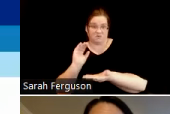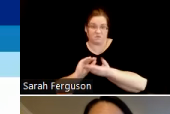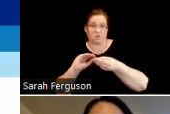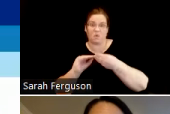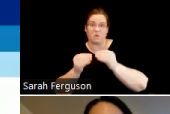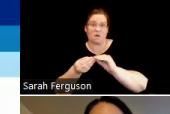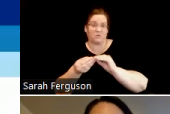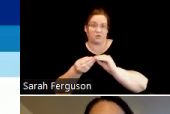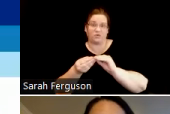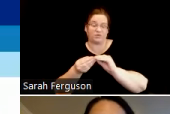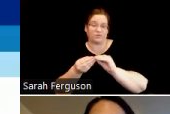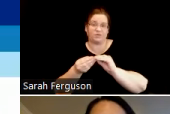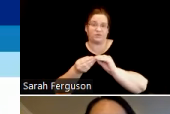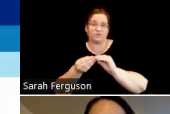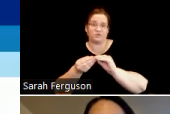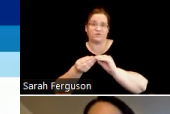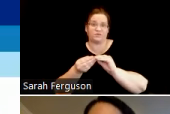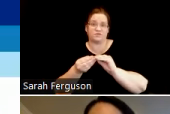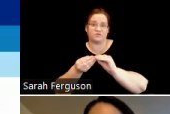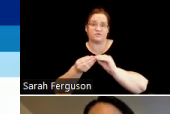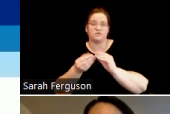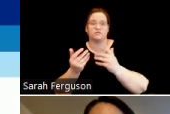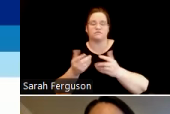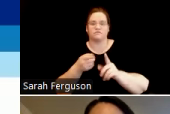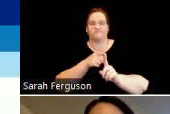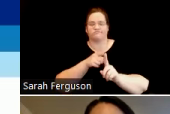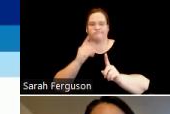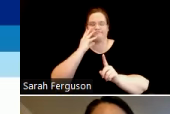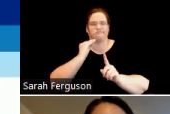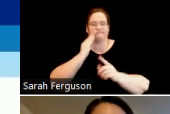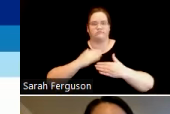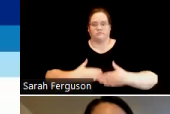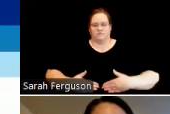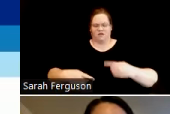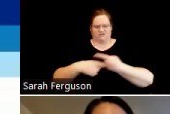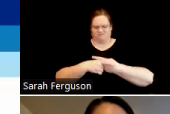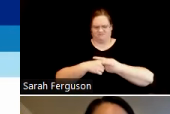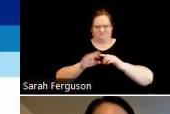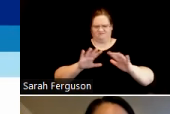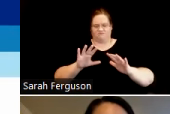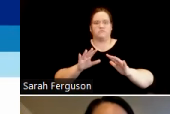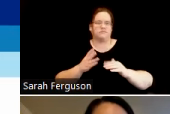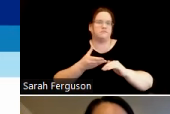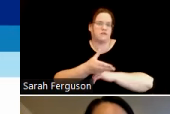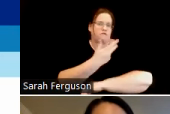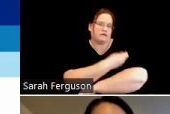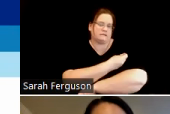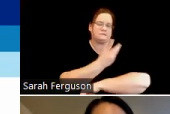got, who had side effects after the vaccine. Next slide, please.